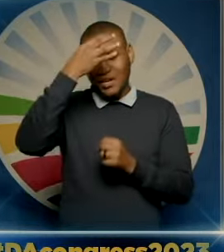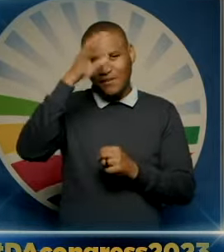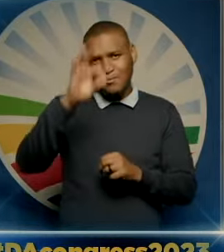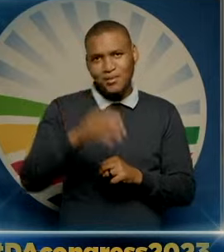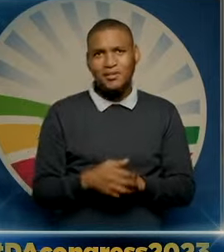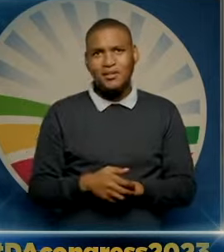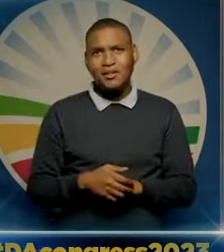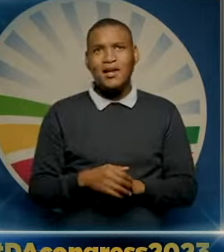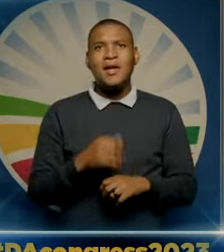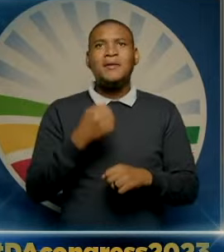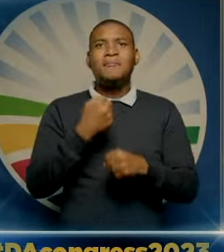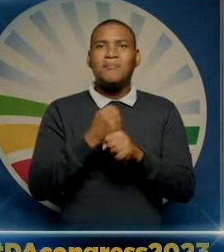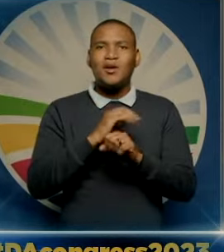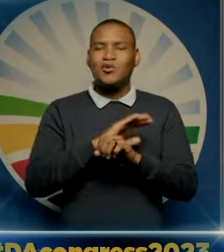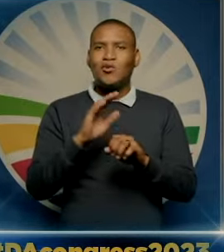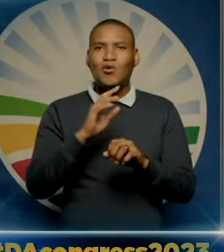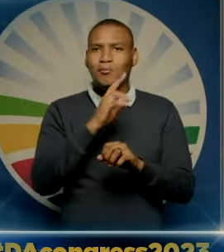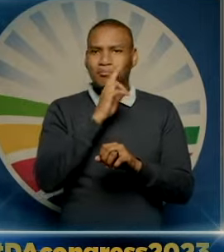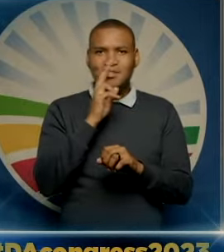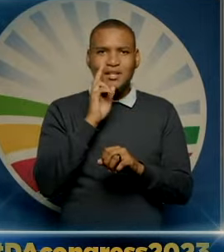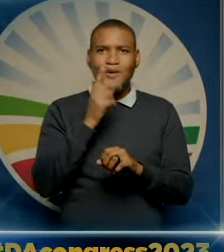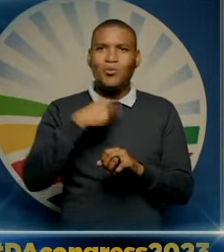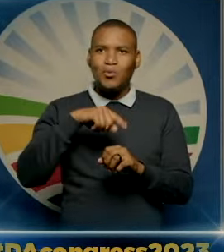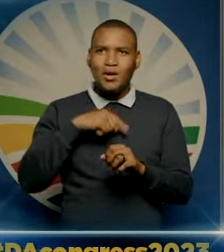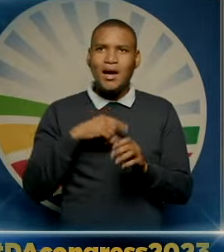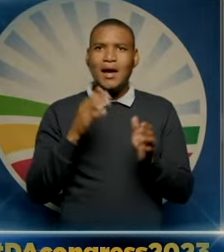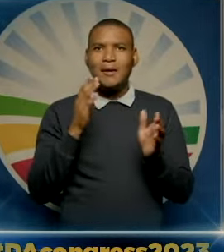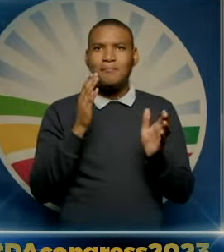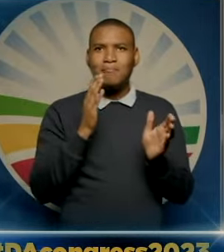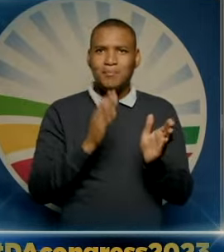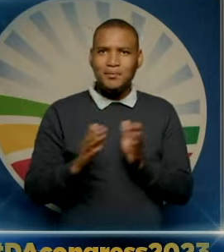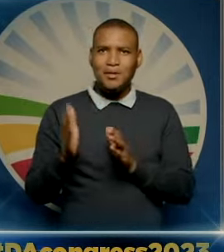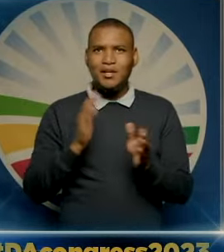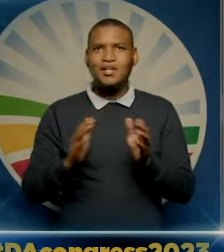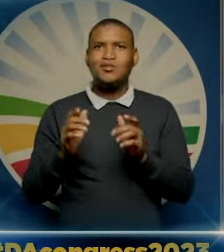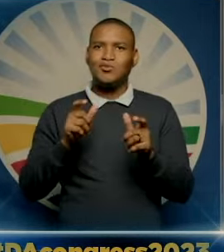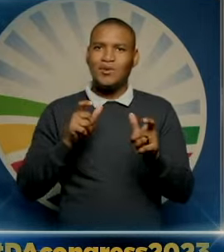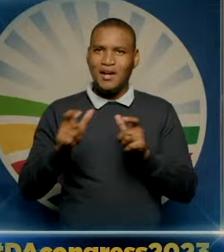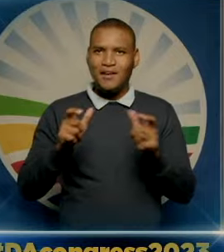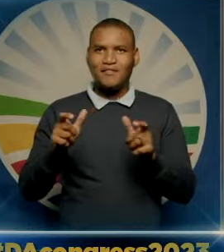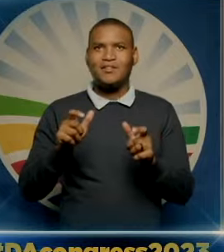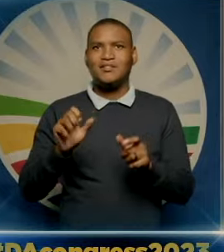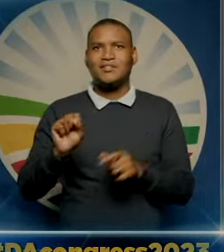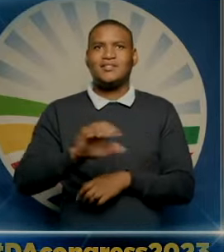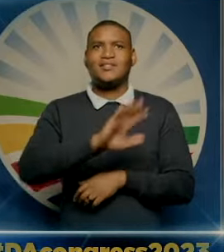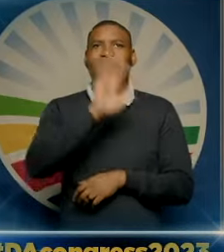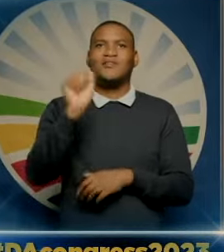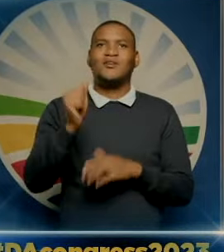And make no mistakes, we are preparing to govern South Africa.